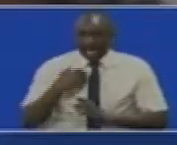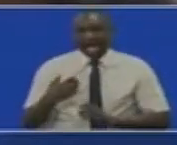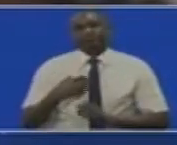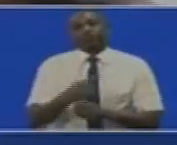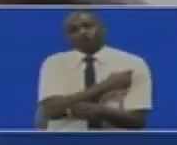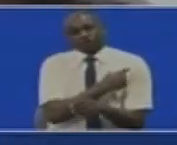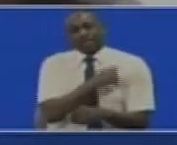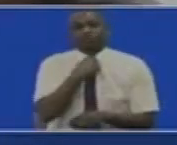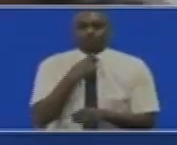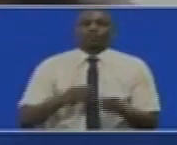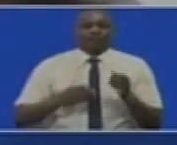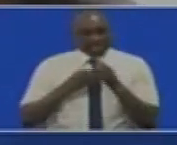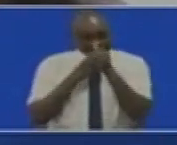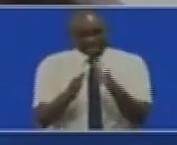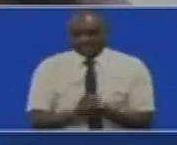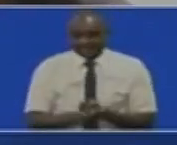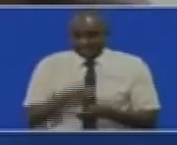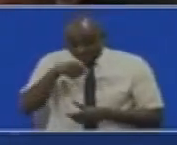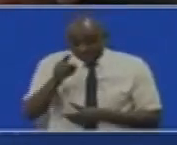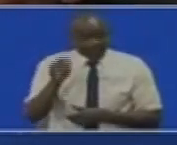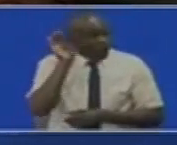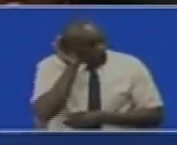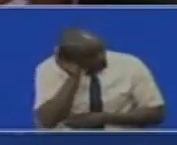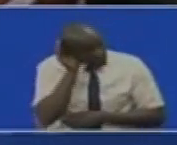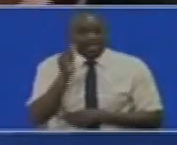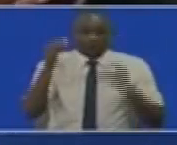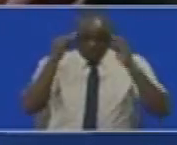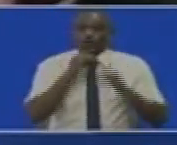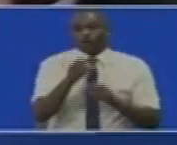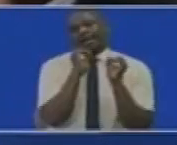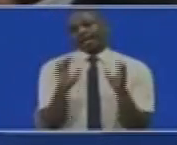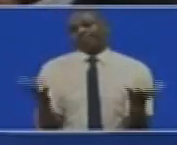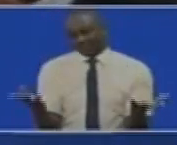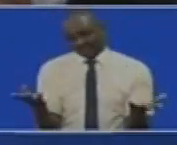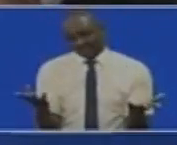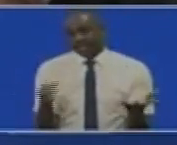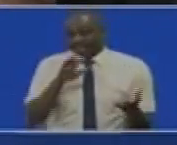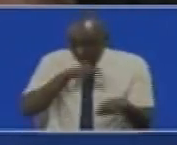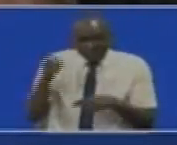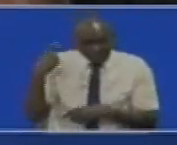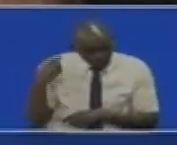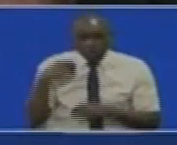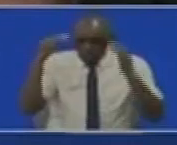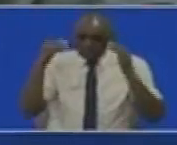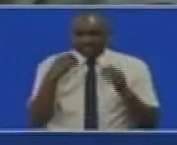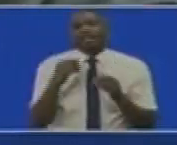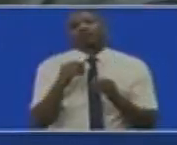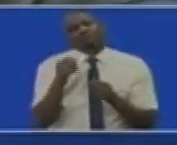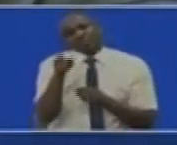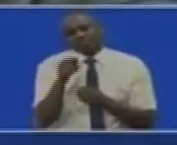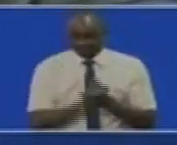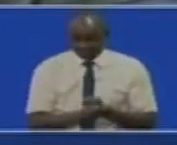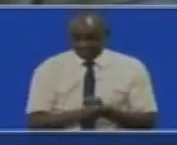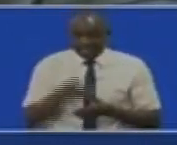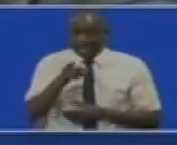cha madaktari ambao walikaidi agizo la mahakama hiyo kwa kuendelea na mgomo licha ya mgomo kuharamishwa na mahakama. I sentence